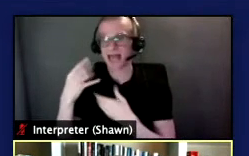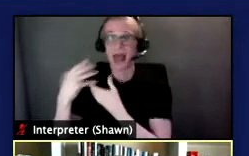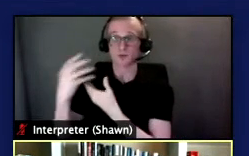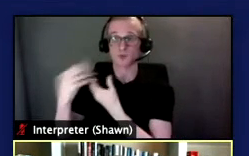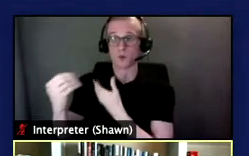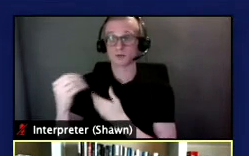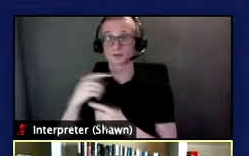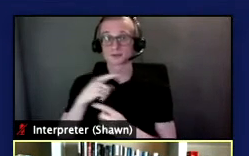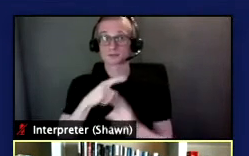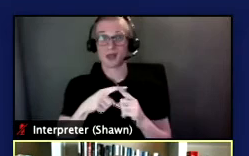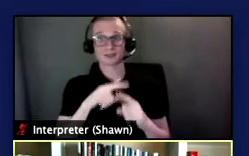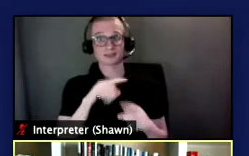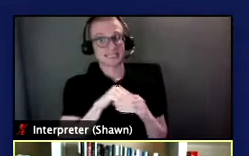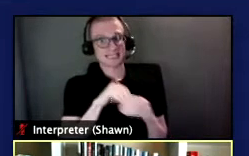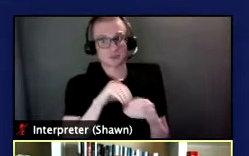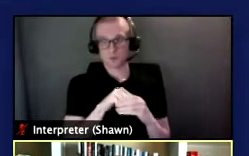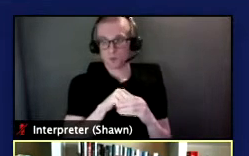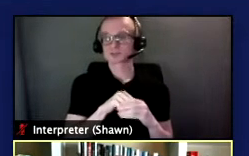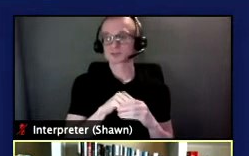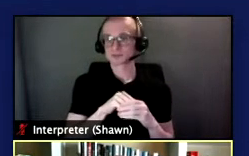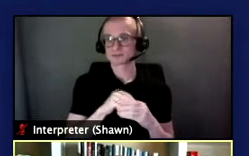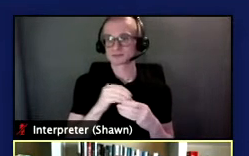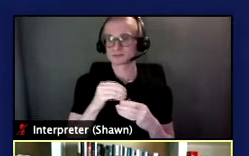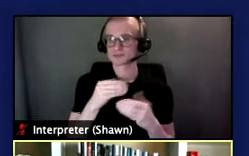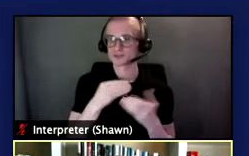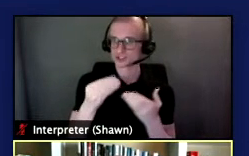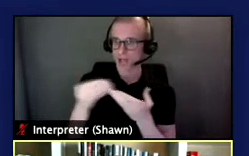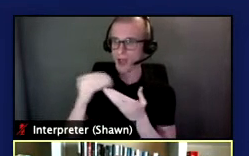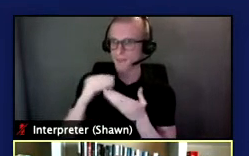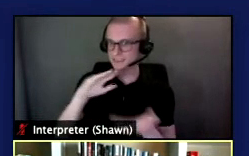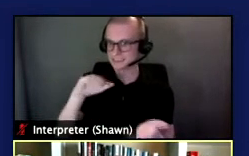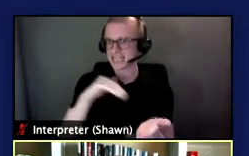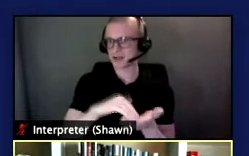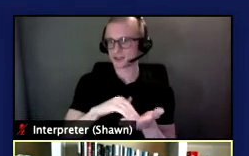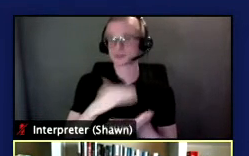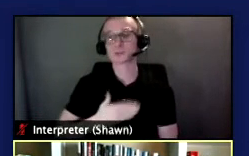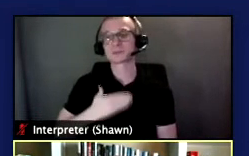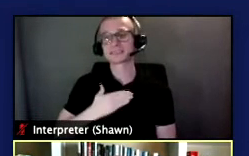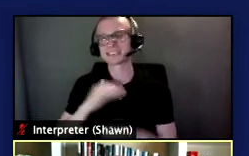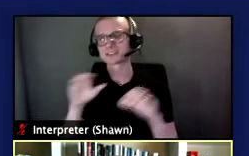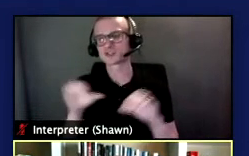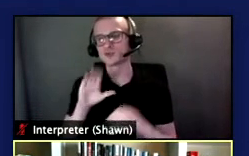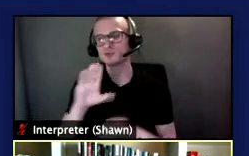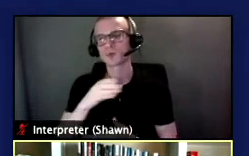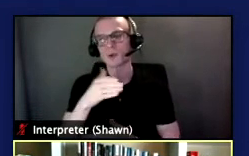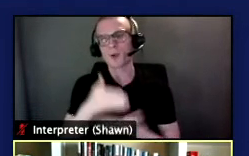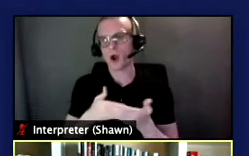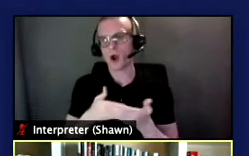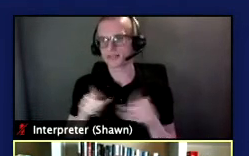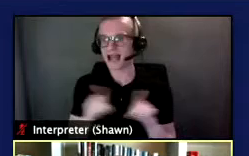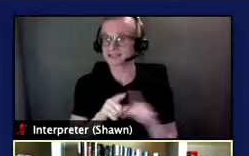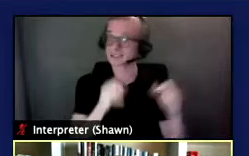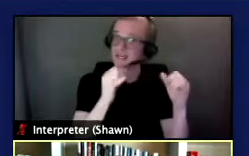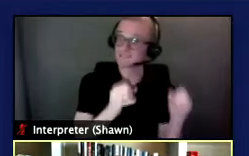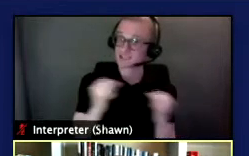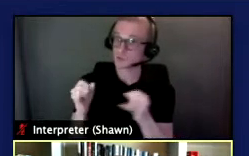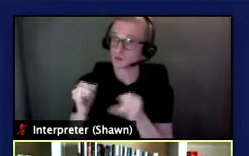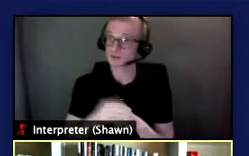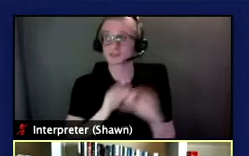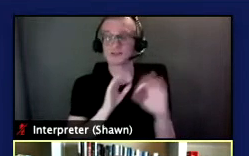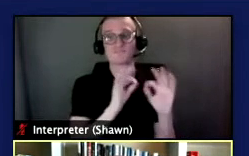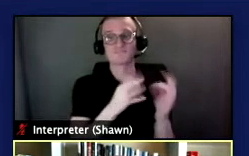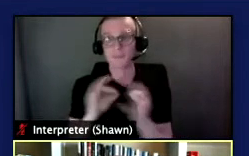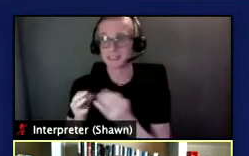shopping centers. So please do your part as individuals, as families, as households, as